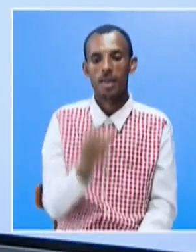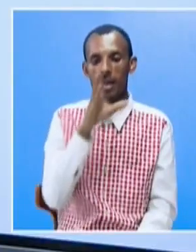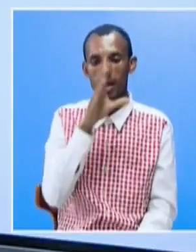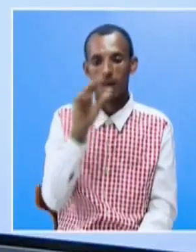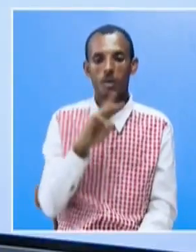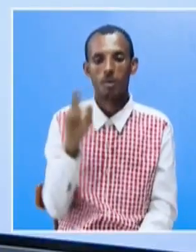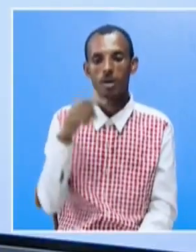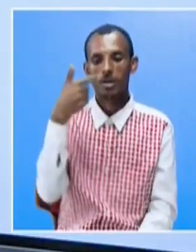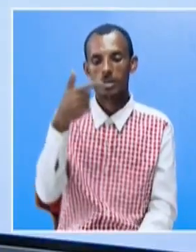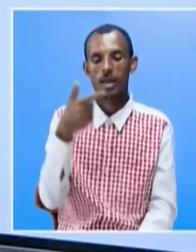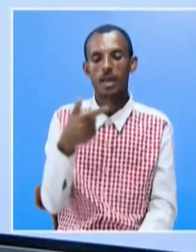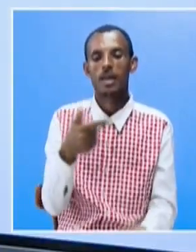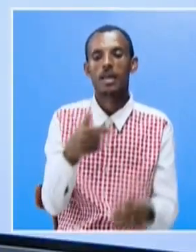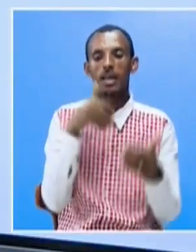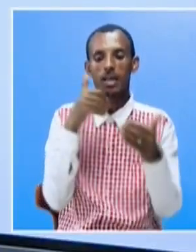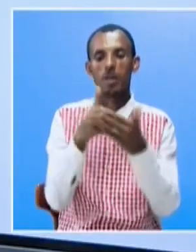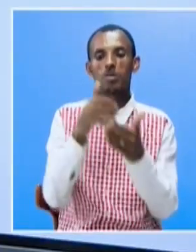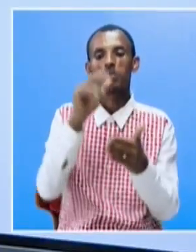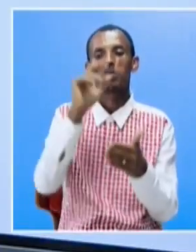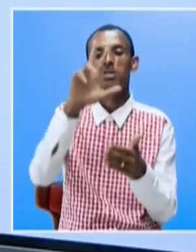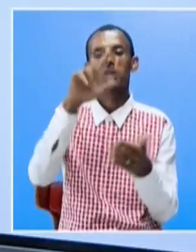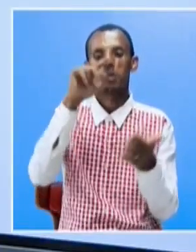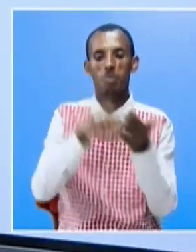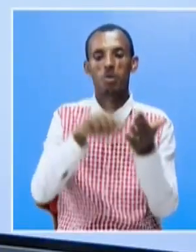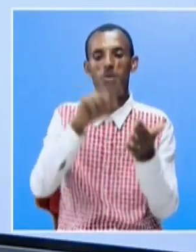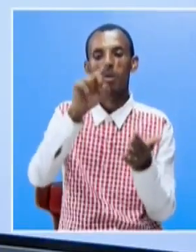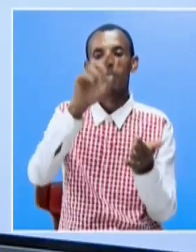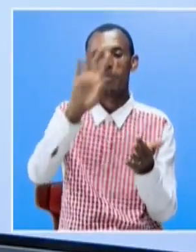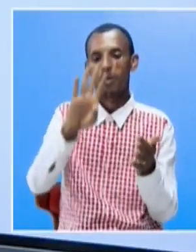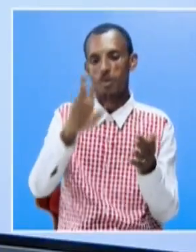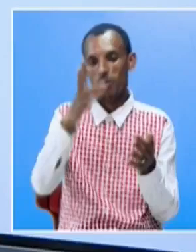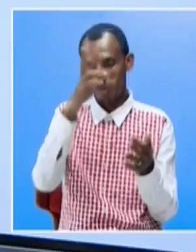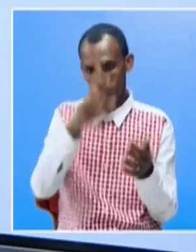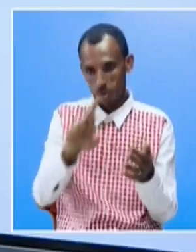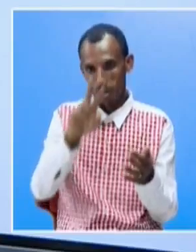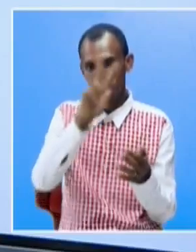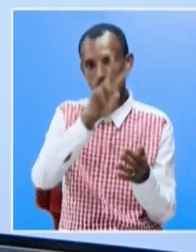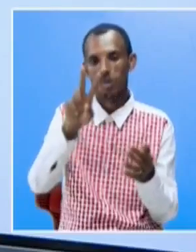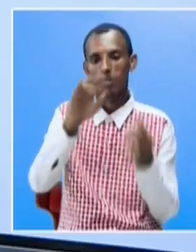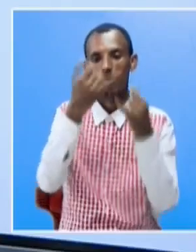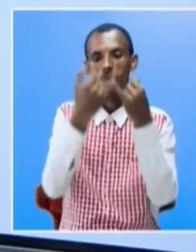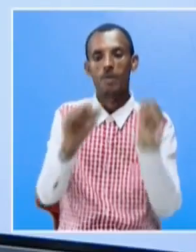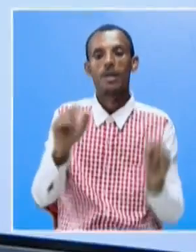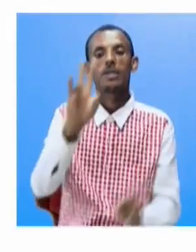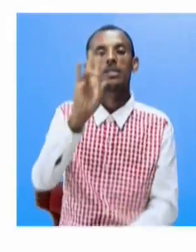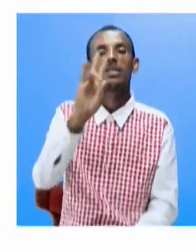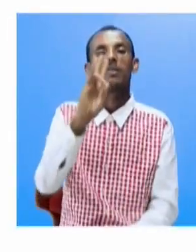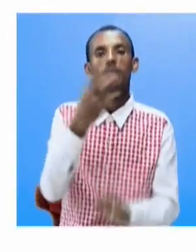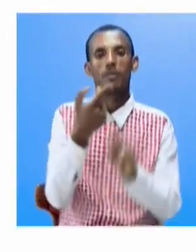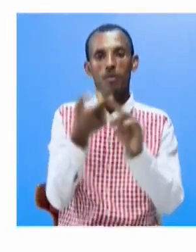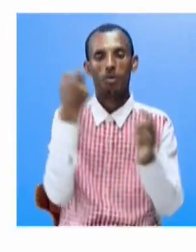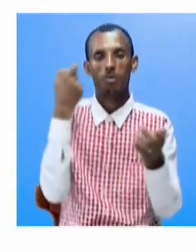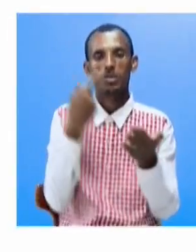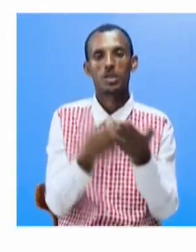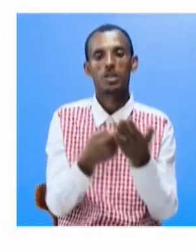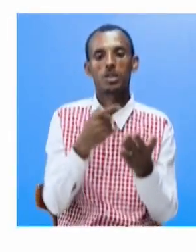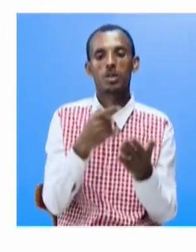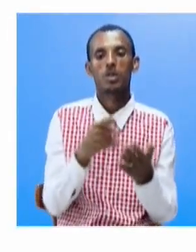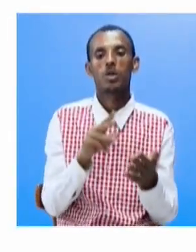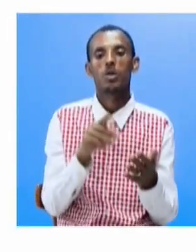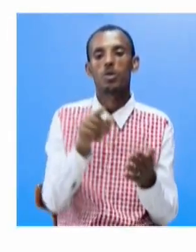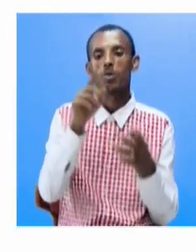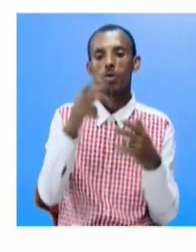said pi is near to 3.14 or 22/7. Therefore, from this, you have this